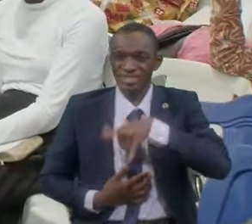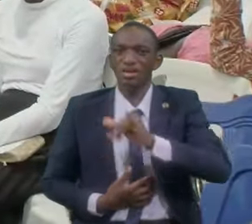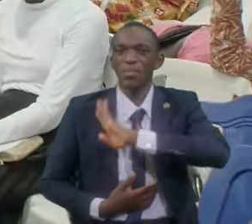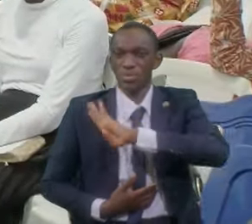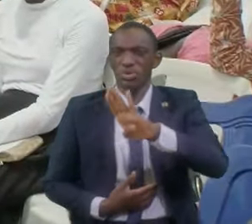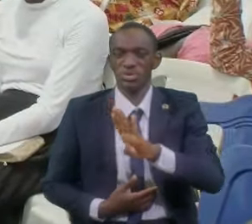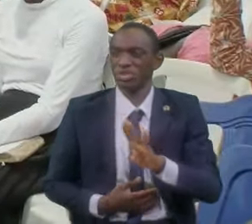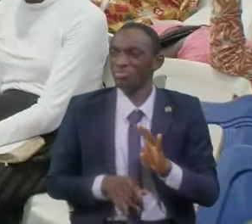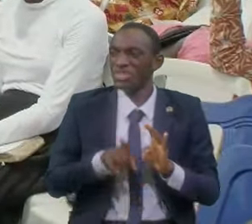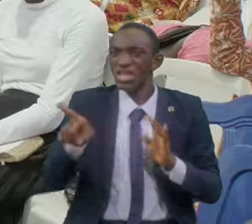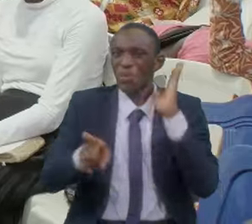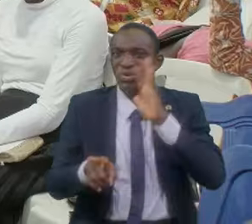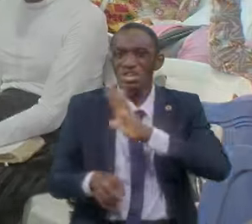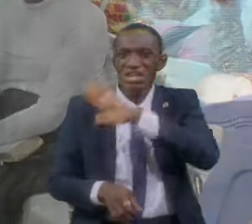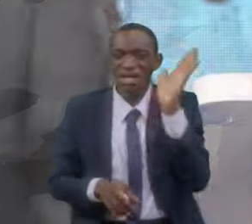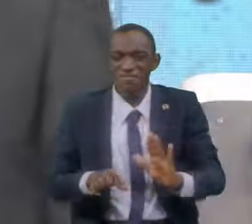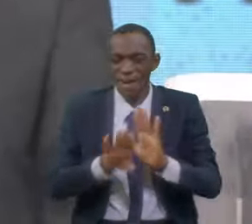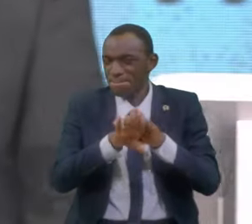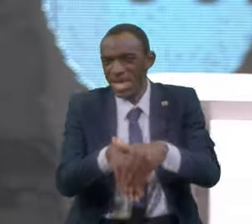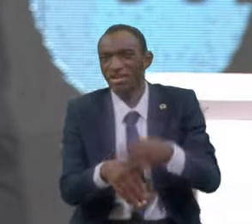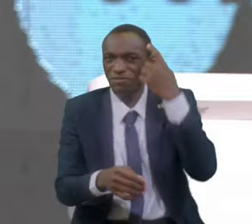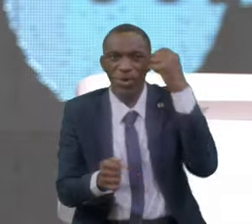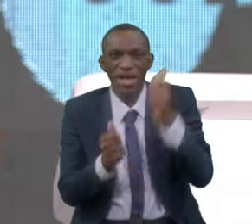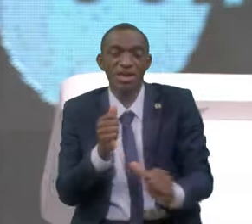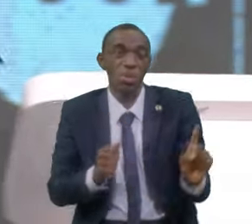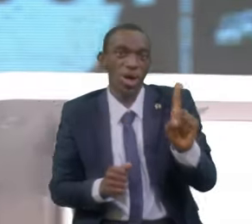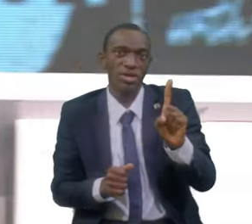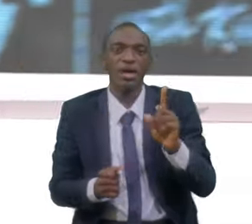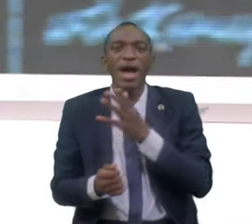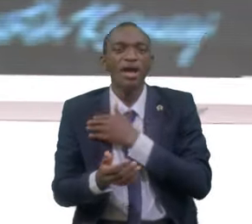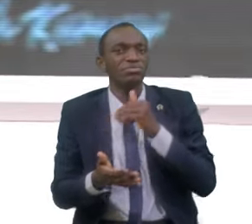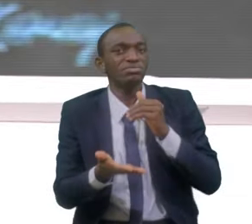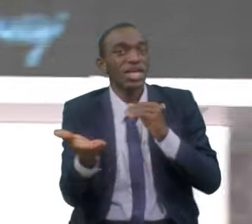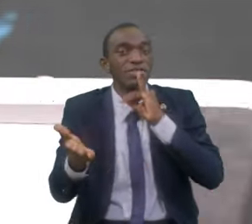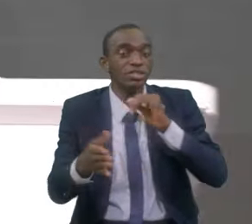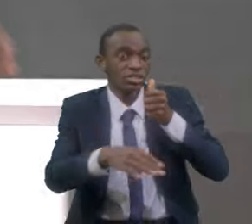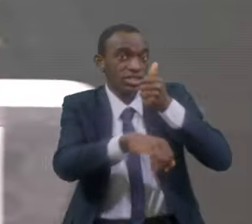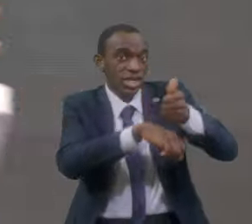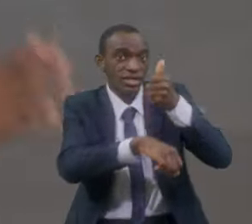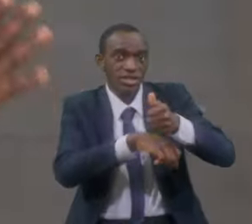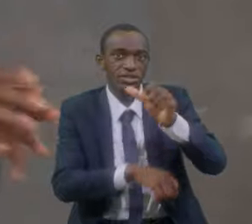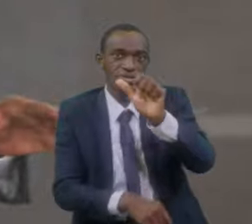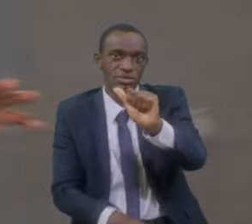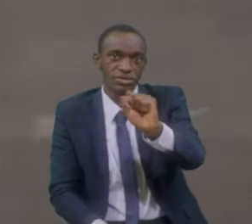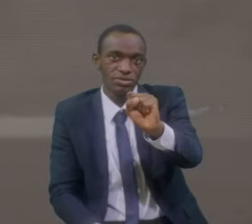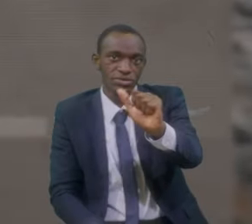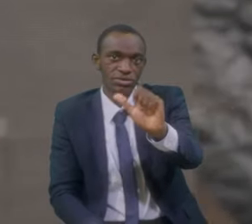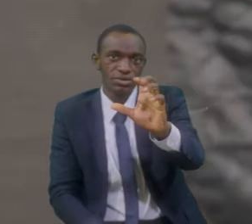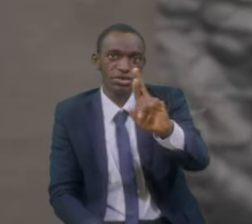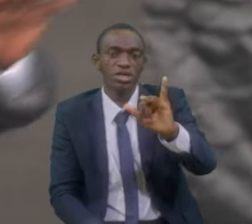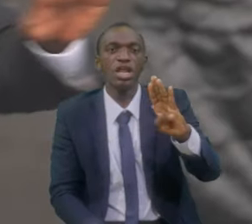or bend for anyone. And there's a sacrilege. Sacrilege is what people